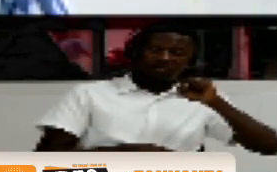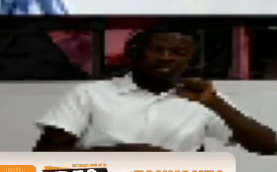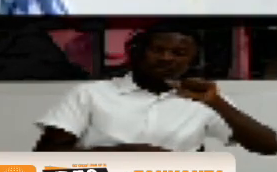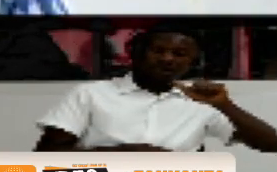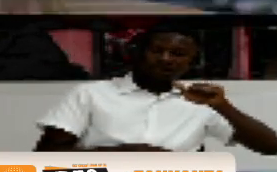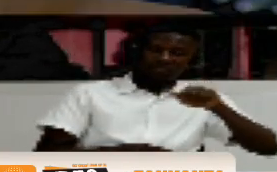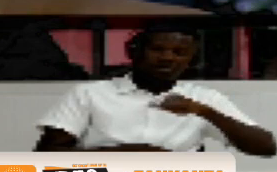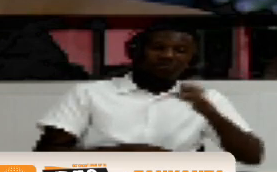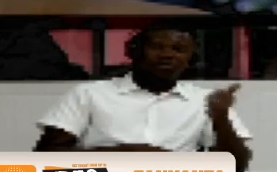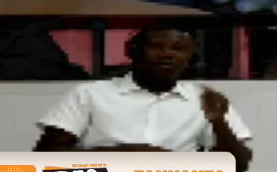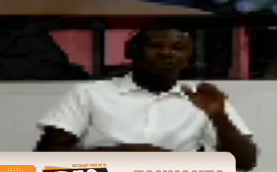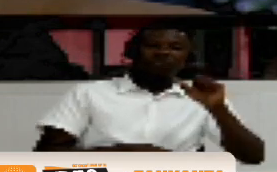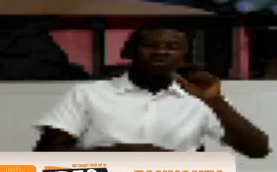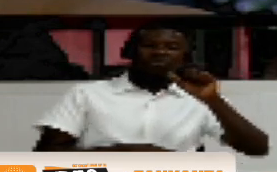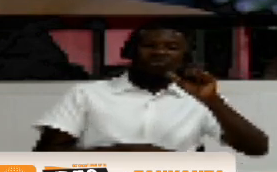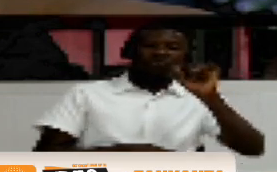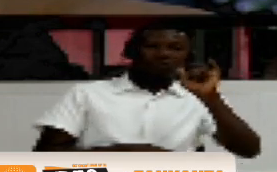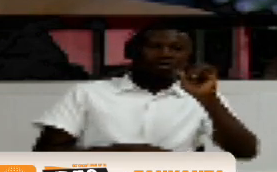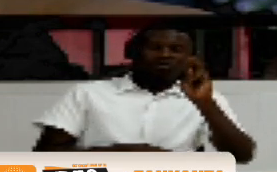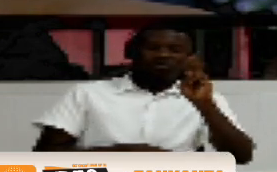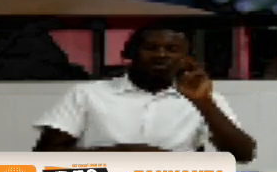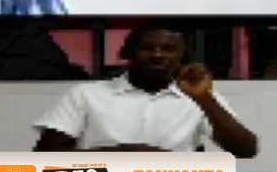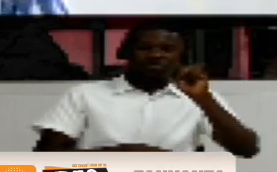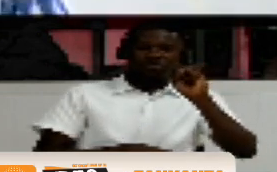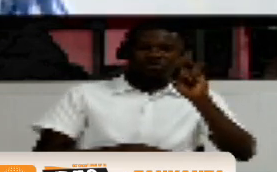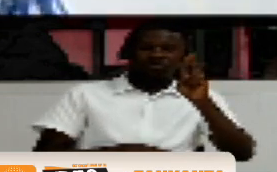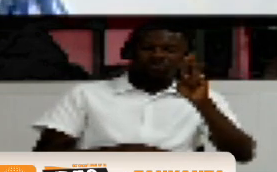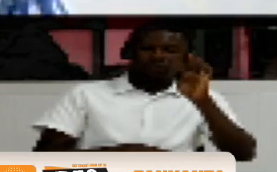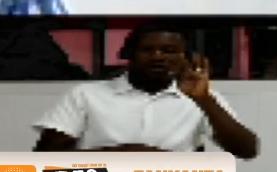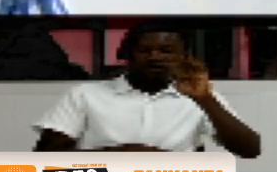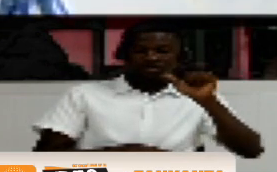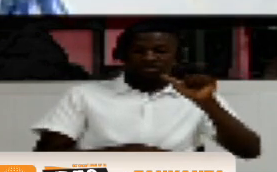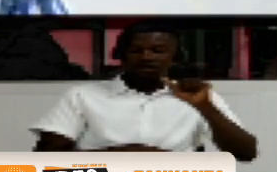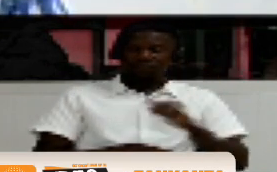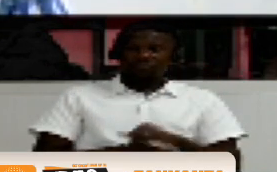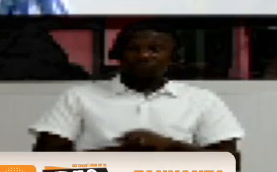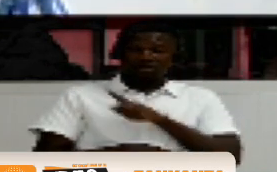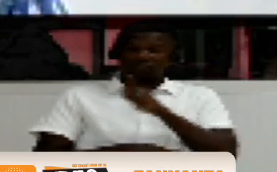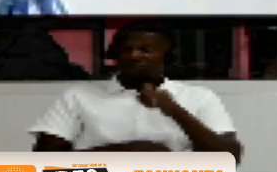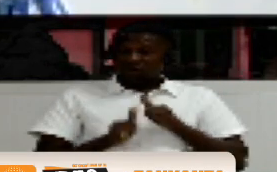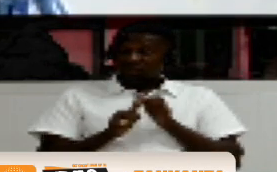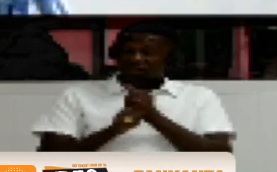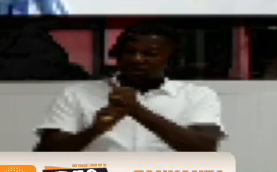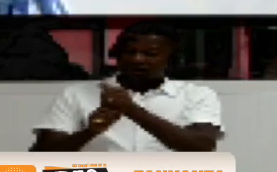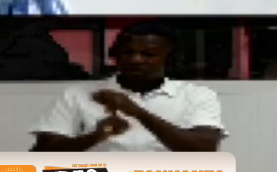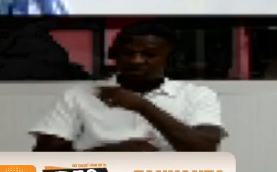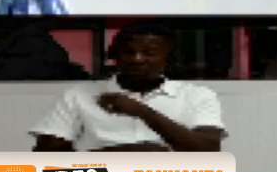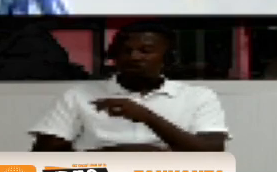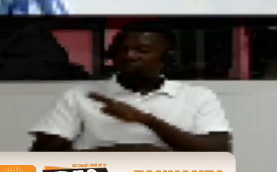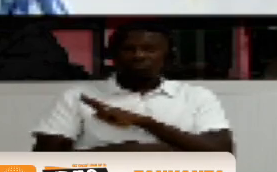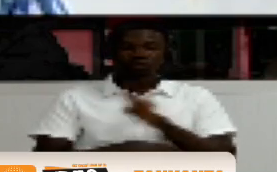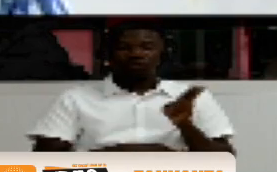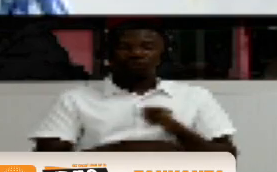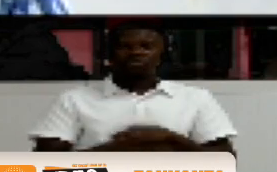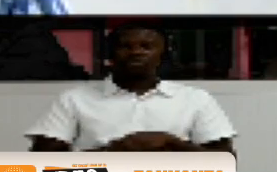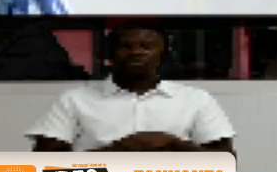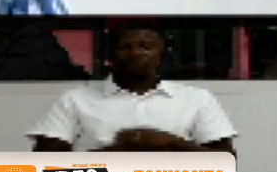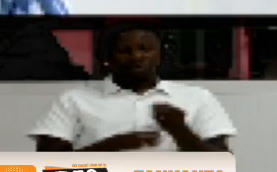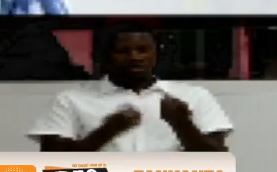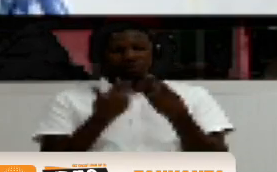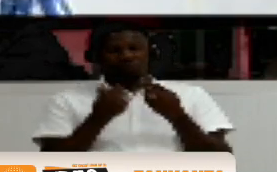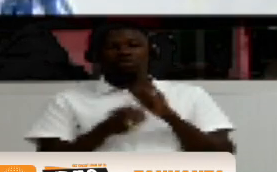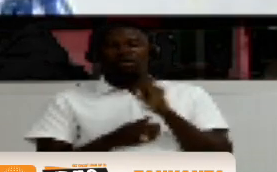had no other assistance from anyone? No. Yeah, kindly tell us what happened after you boarded the flight.